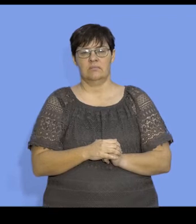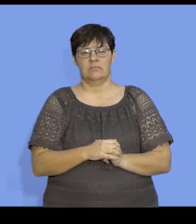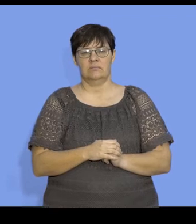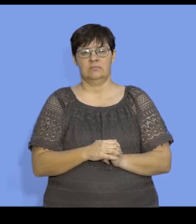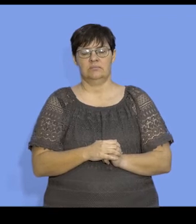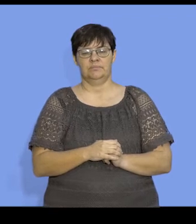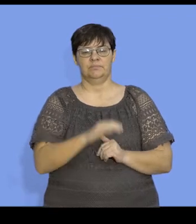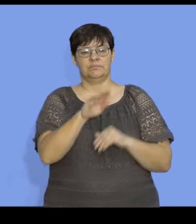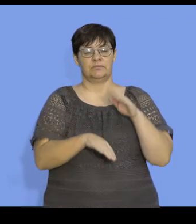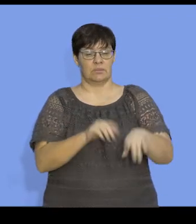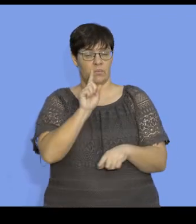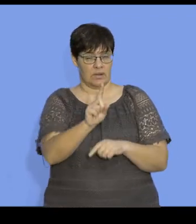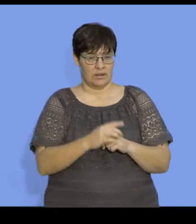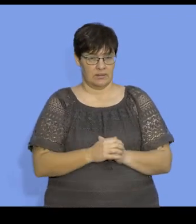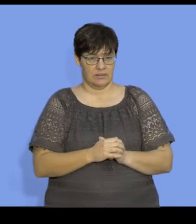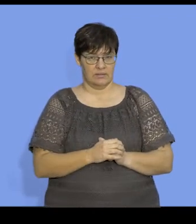Step number 1,